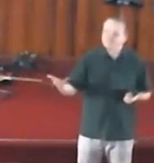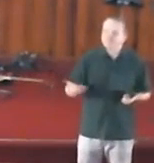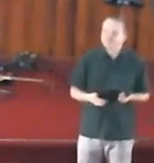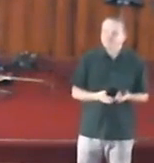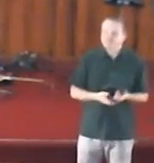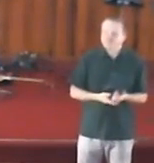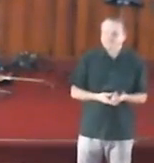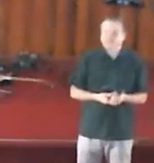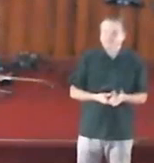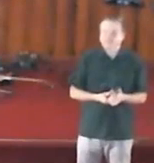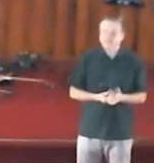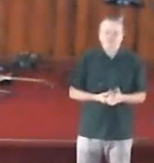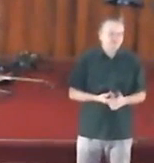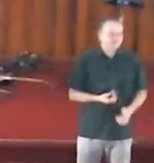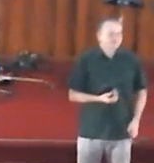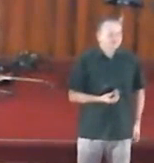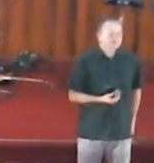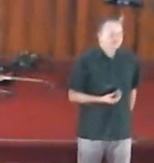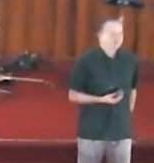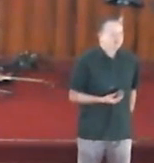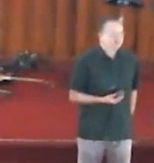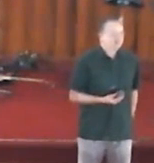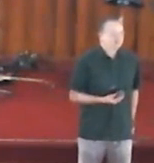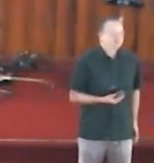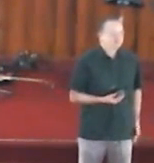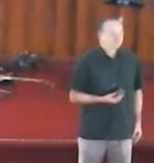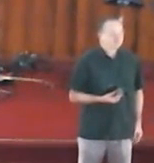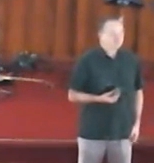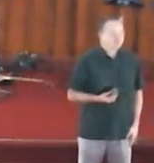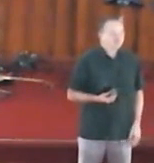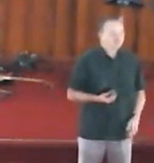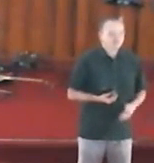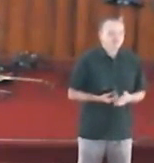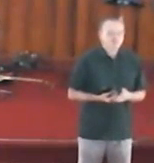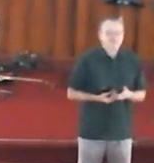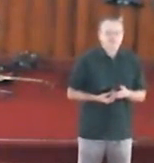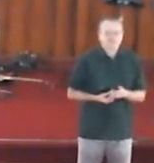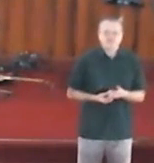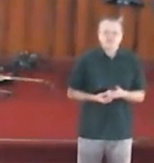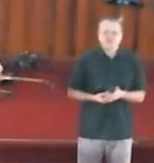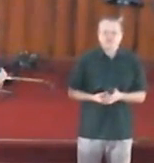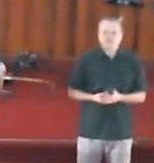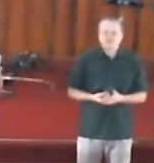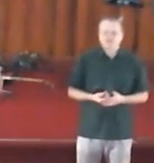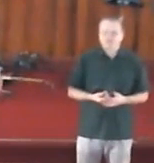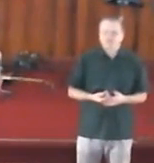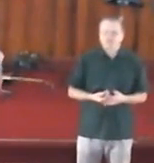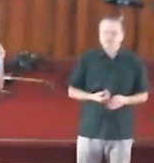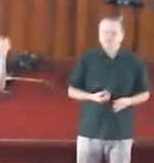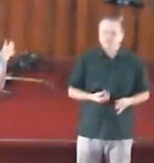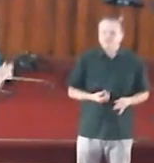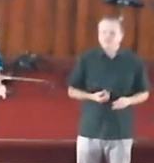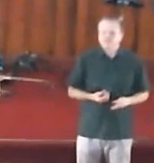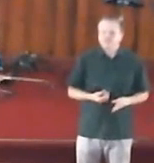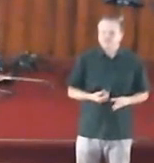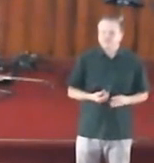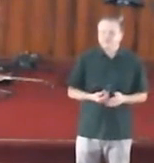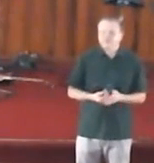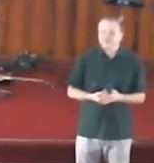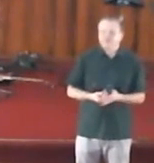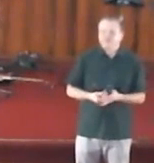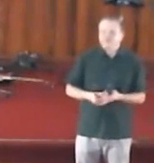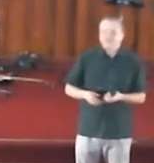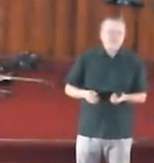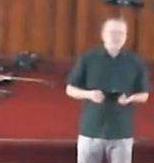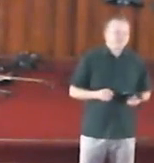diciendo en esta ocasión? What I do think we should do is have our ears fine-tuned to ask God, Lord, what's happening in this